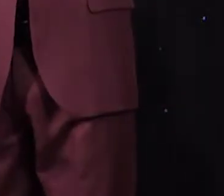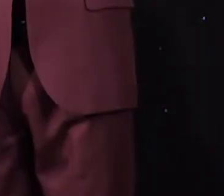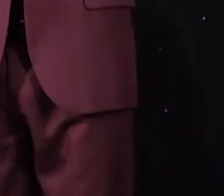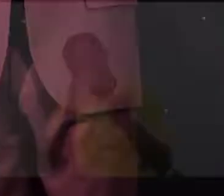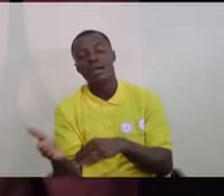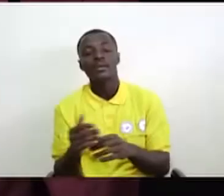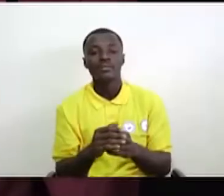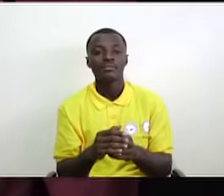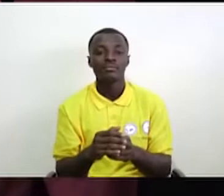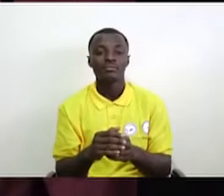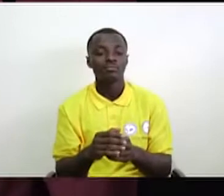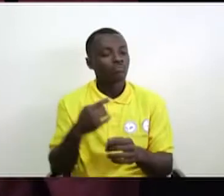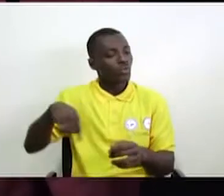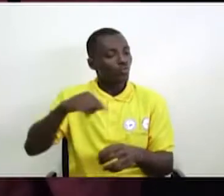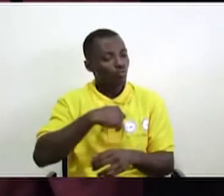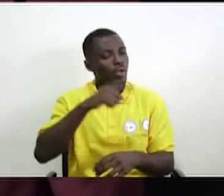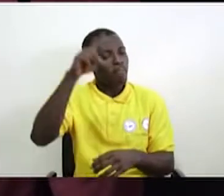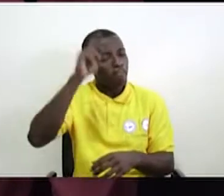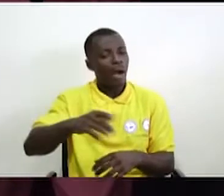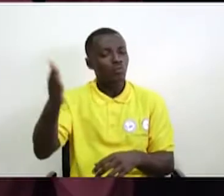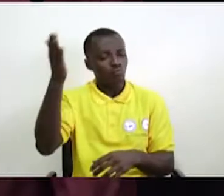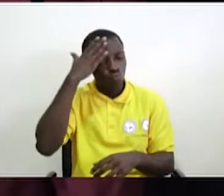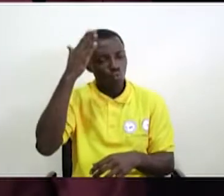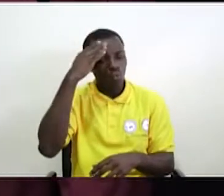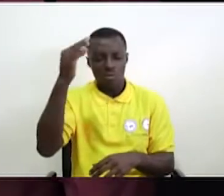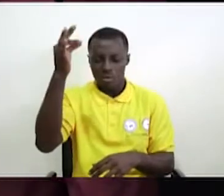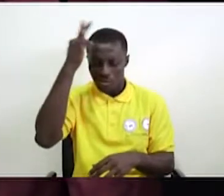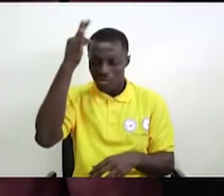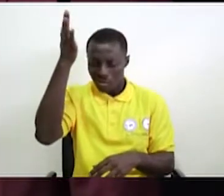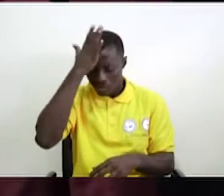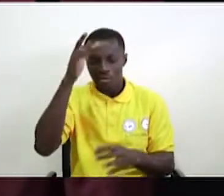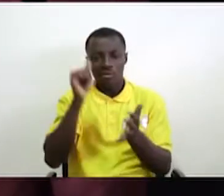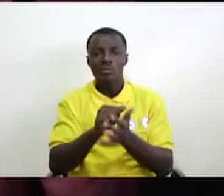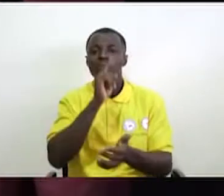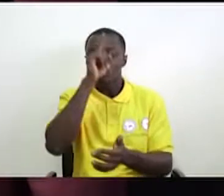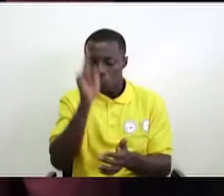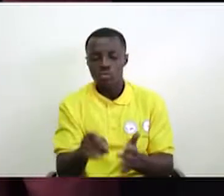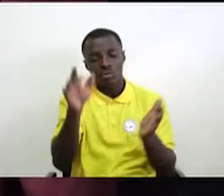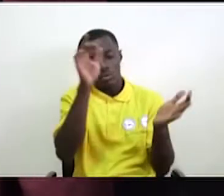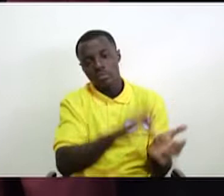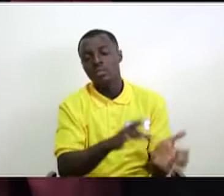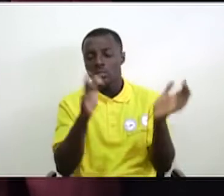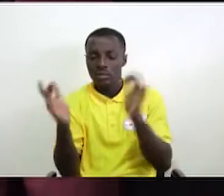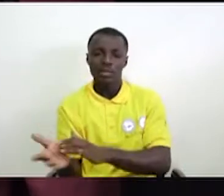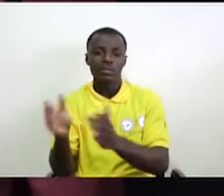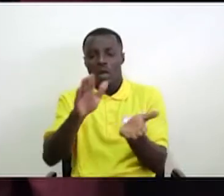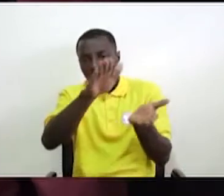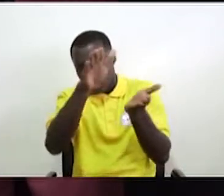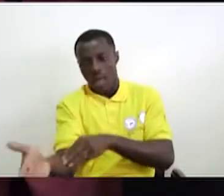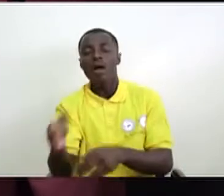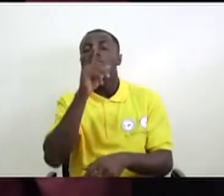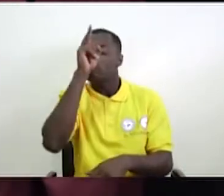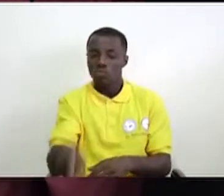owu. We should have this in our spirit that Jesus died. As I say, ye Jesus de we tum ewo ye hunhun mu